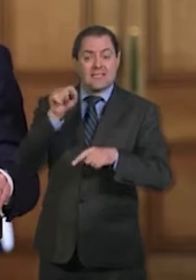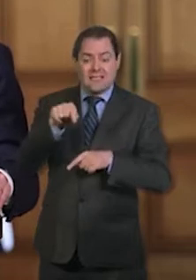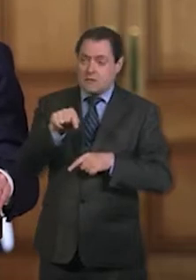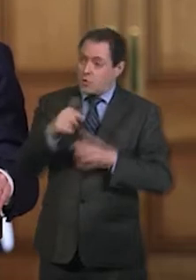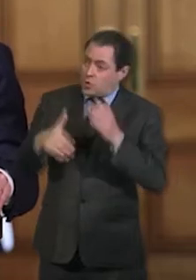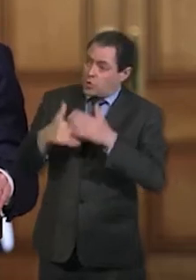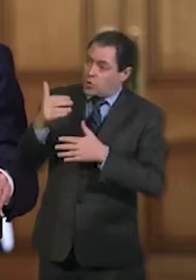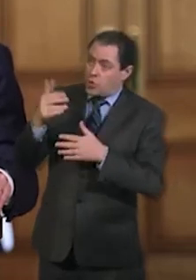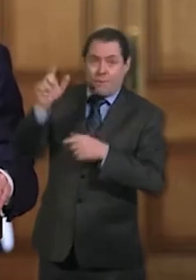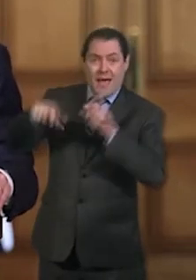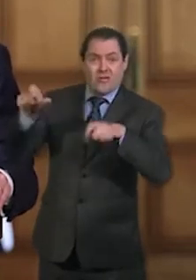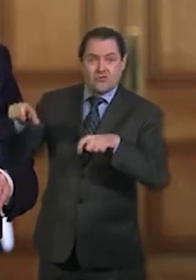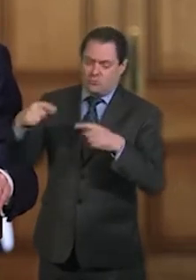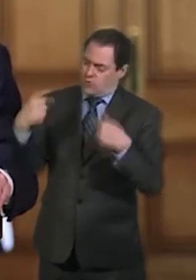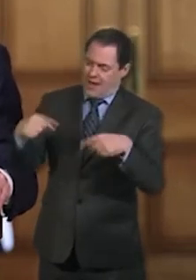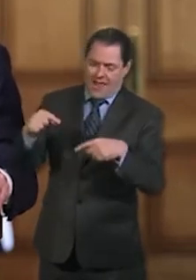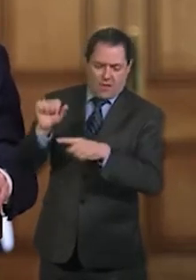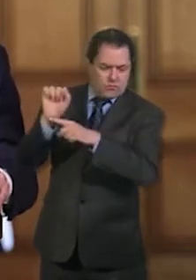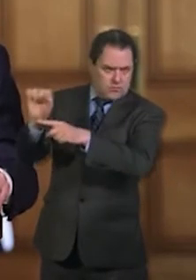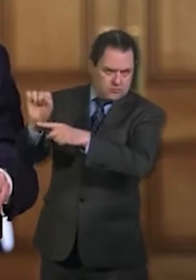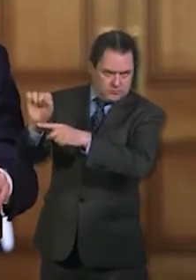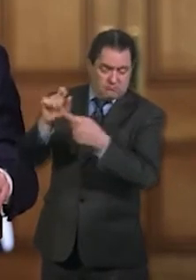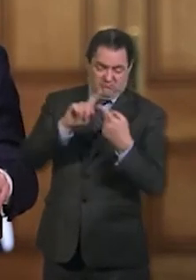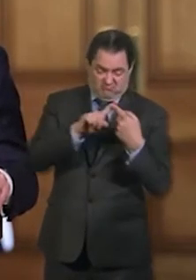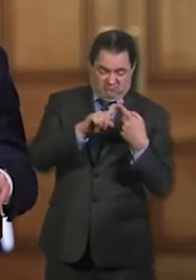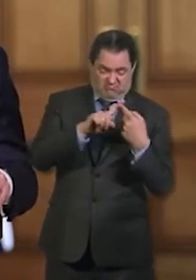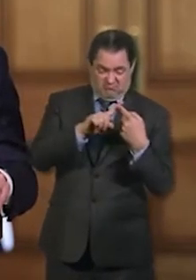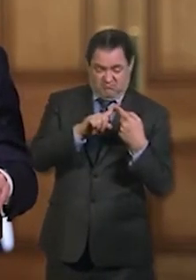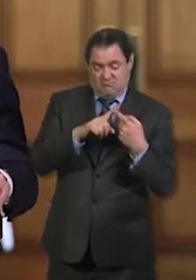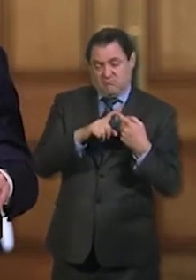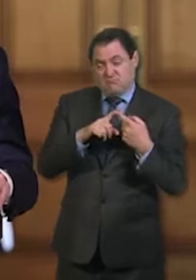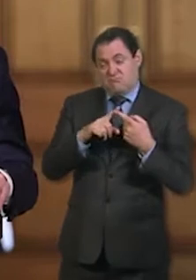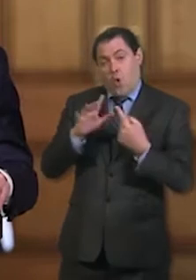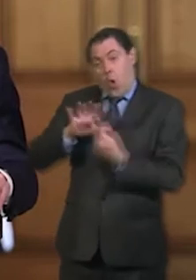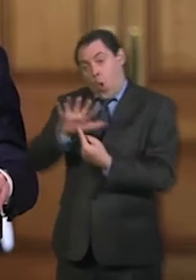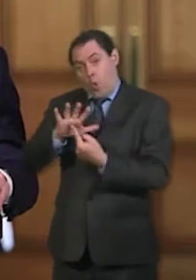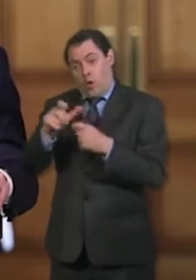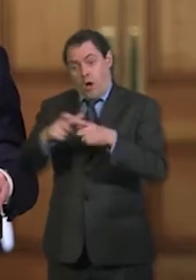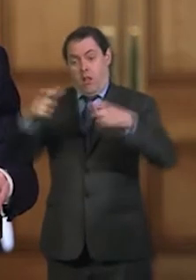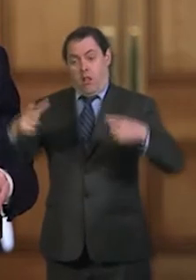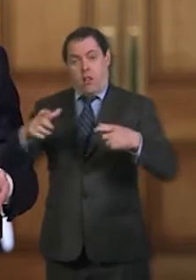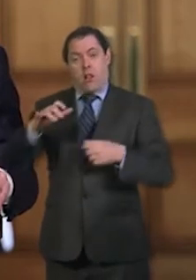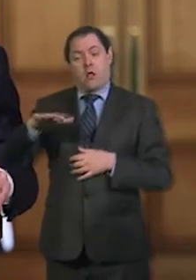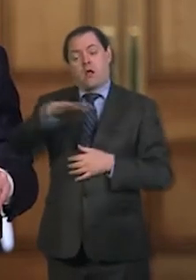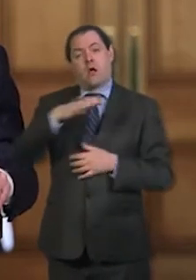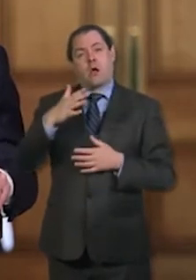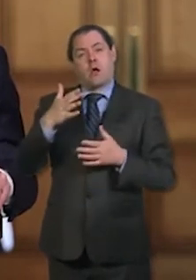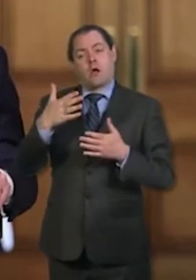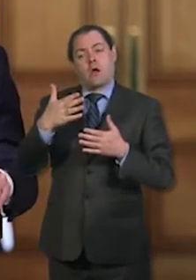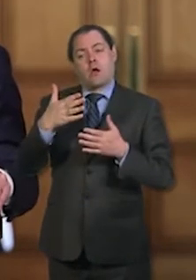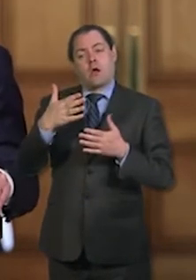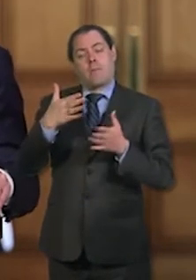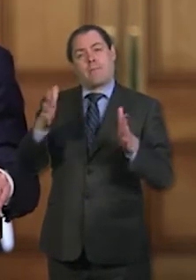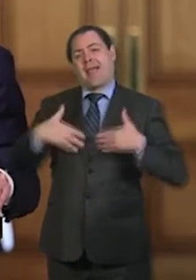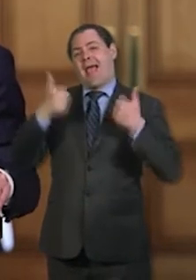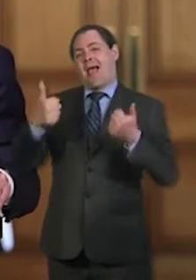example. At a local level, the local director of public health has a statutory duty and responsibility, and they would work